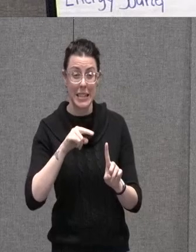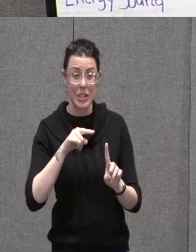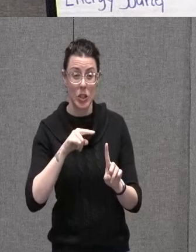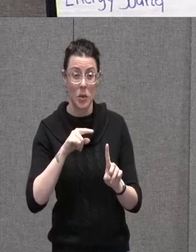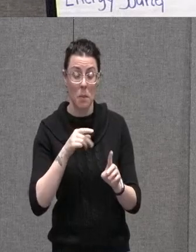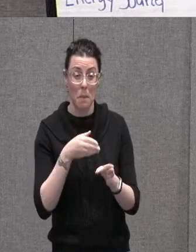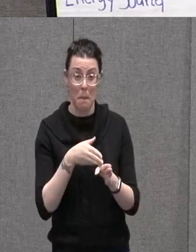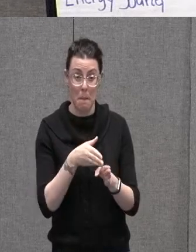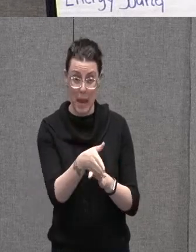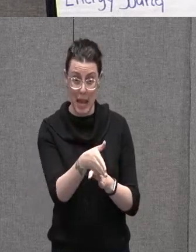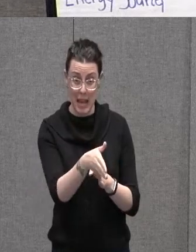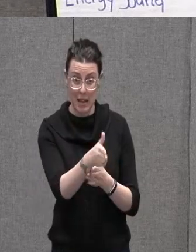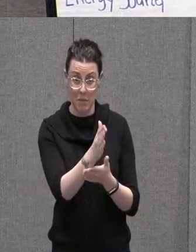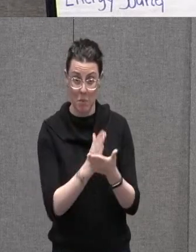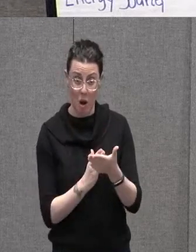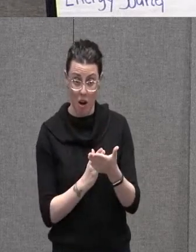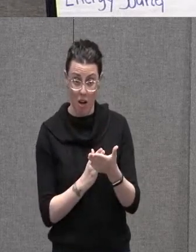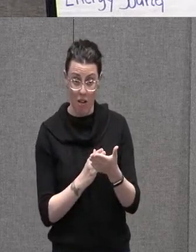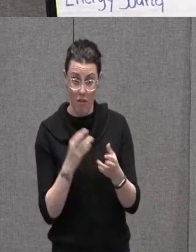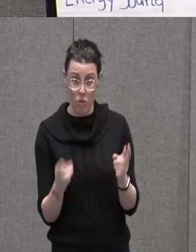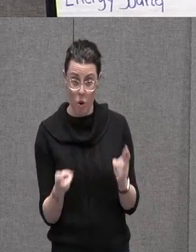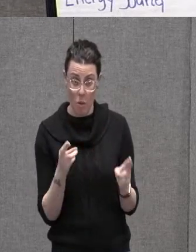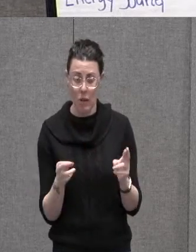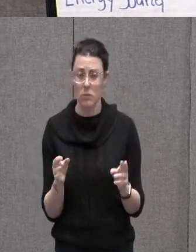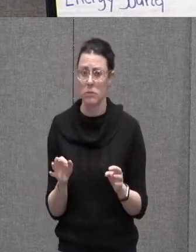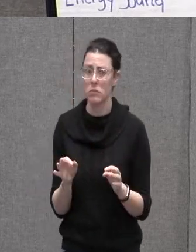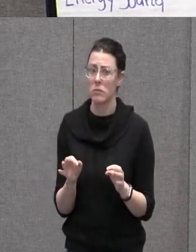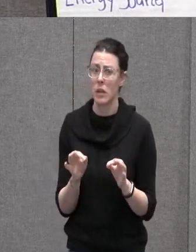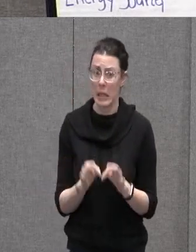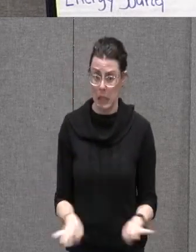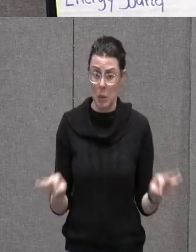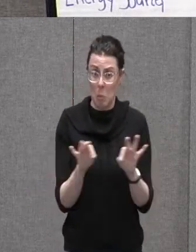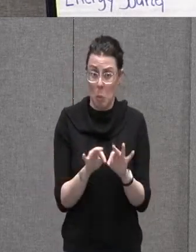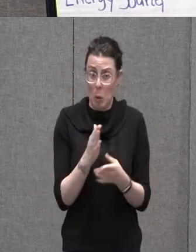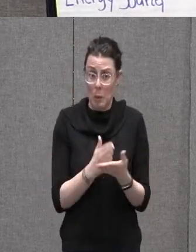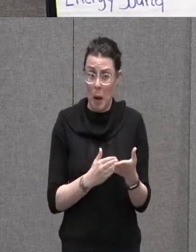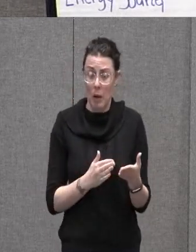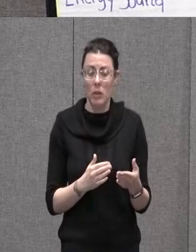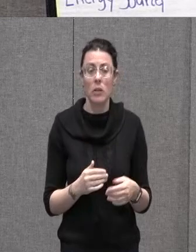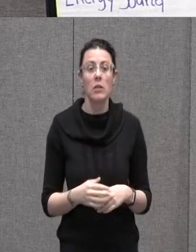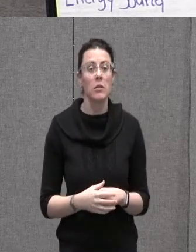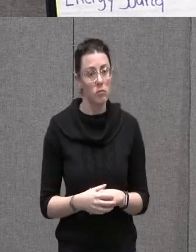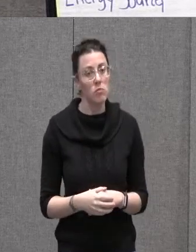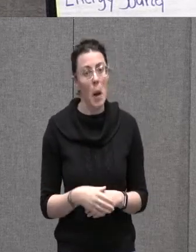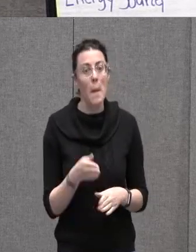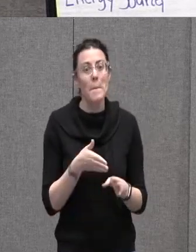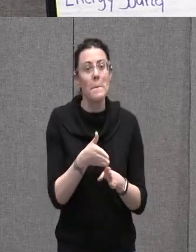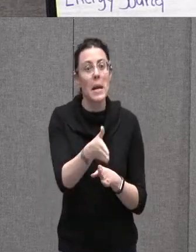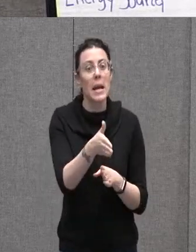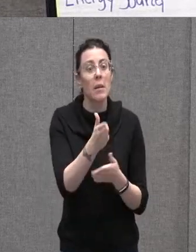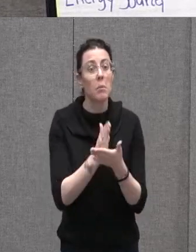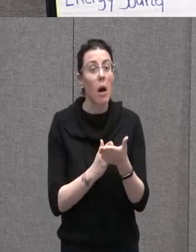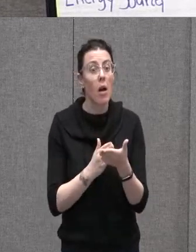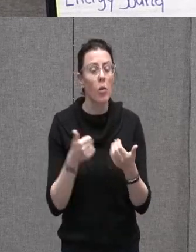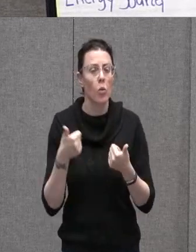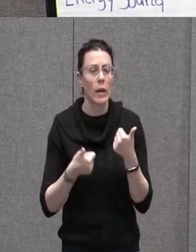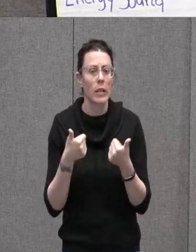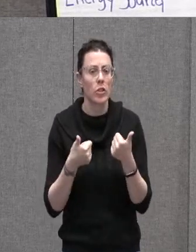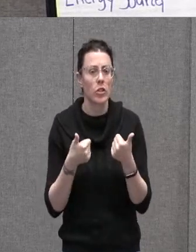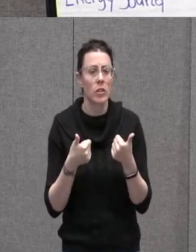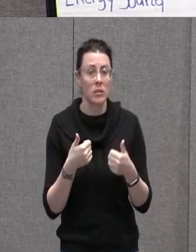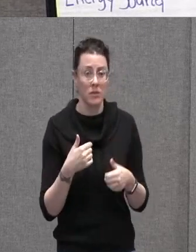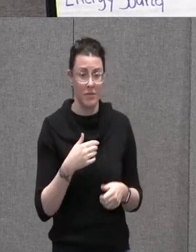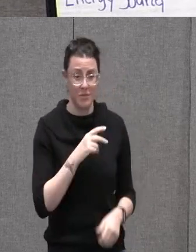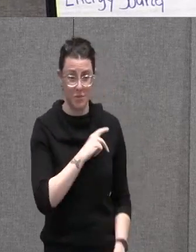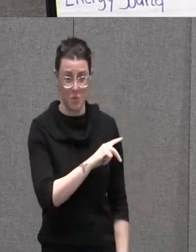It's an important part. It's an important part. Very important. What would you think one of the main parts of the robot I personally would feel that it's the body.